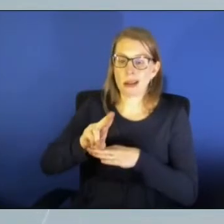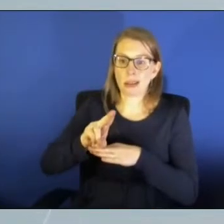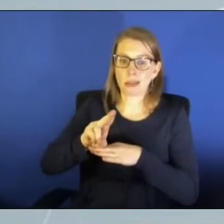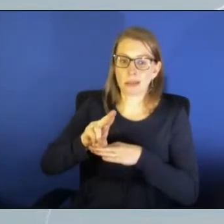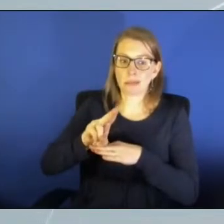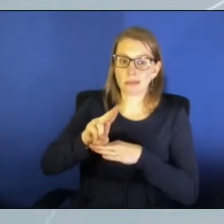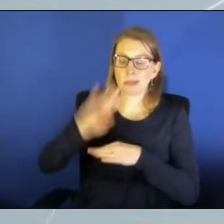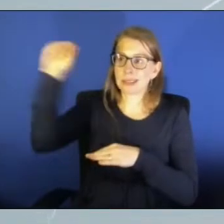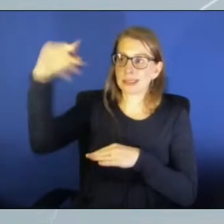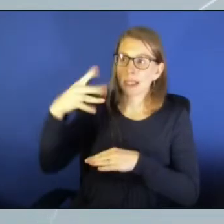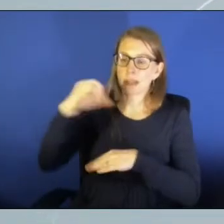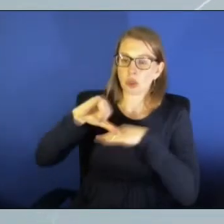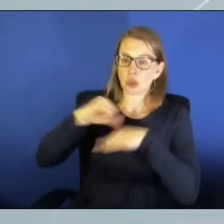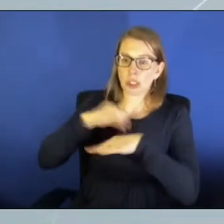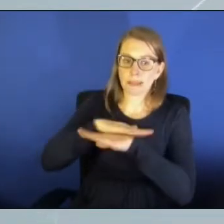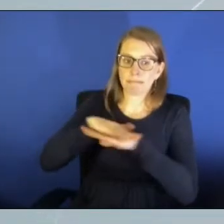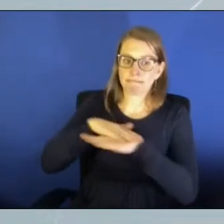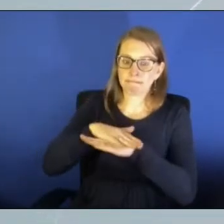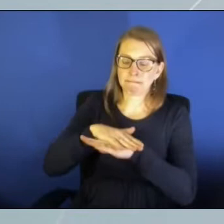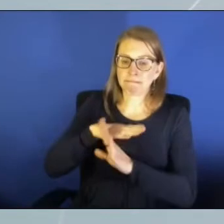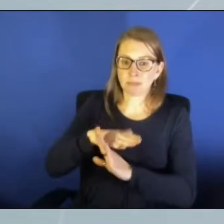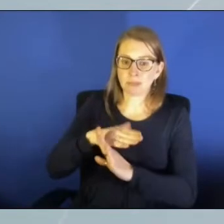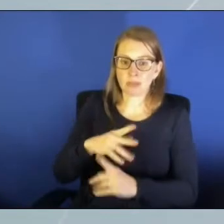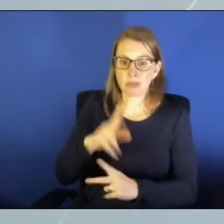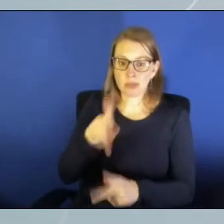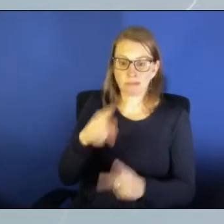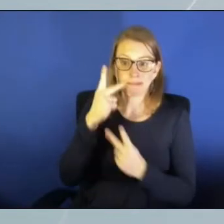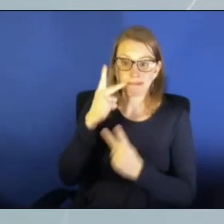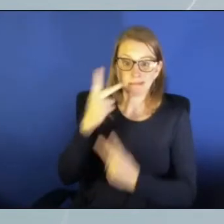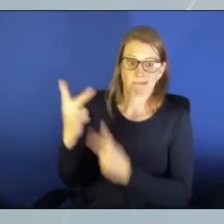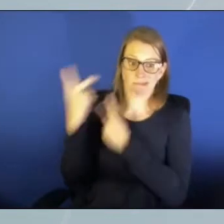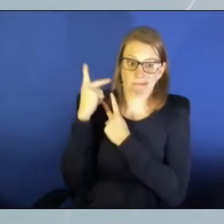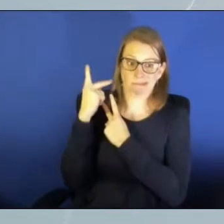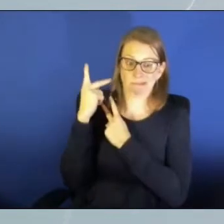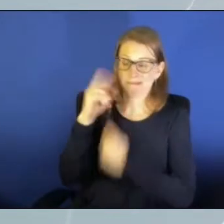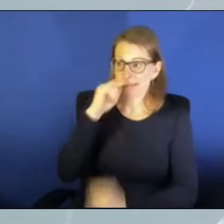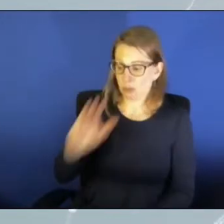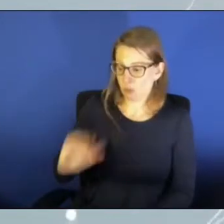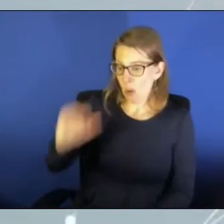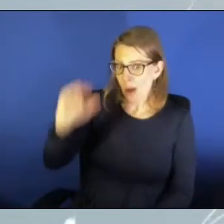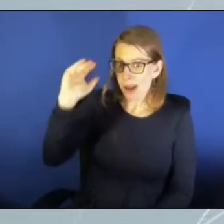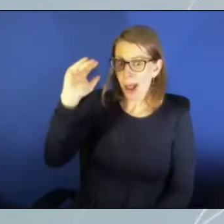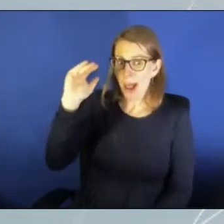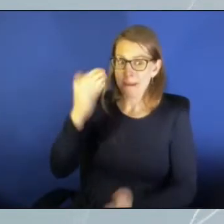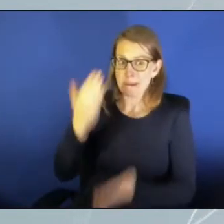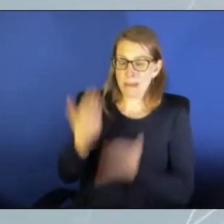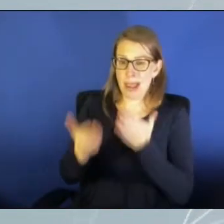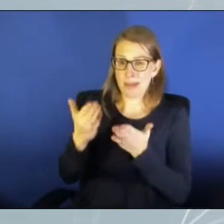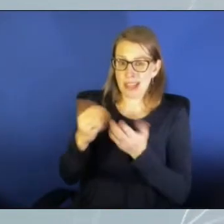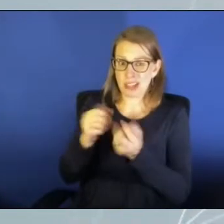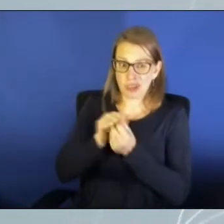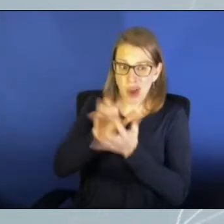think of anything when you were a kid growing up that might have contributed to this, or is it just bad luck?